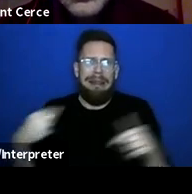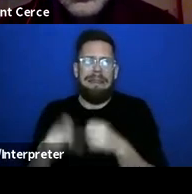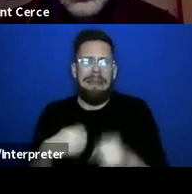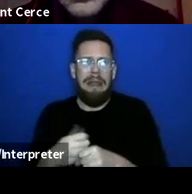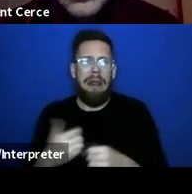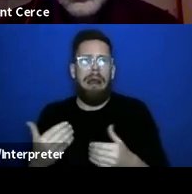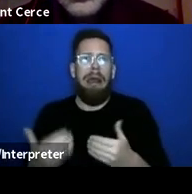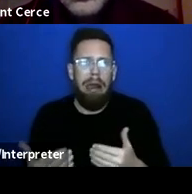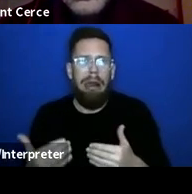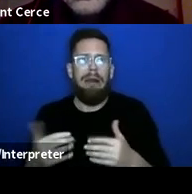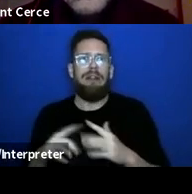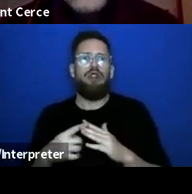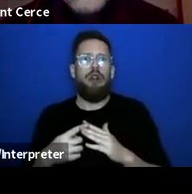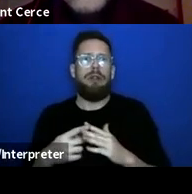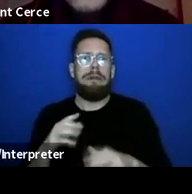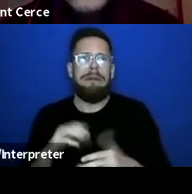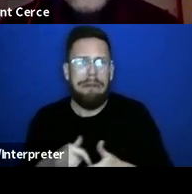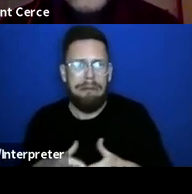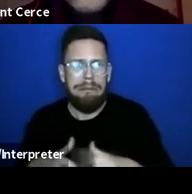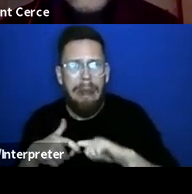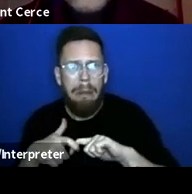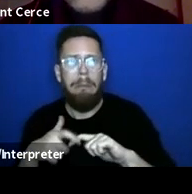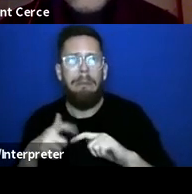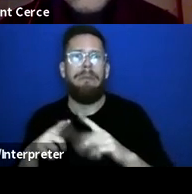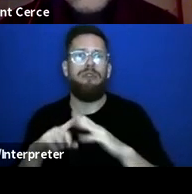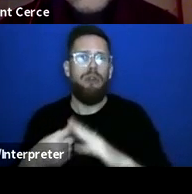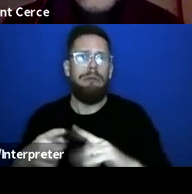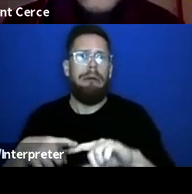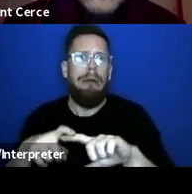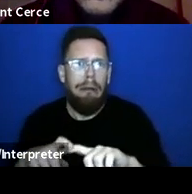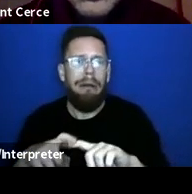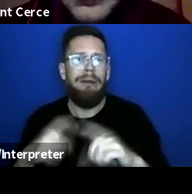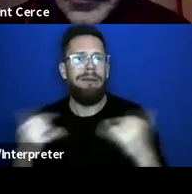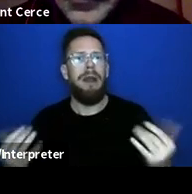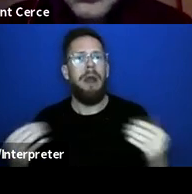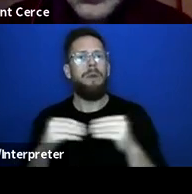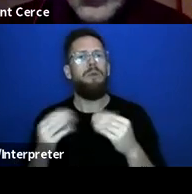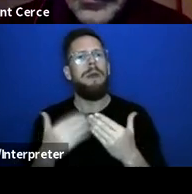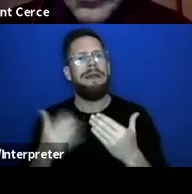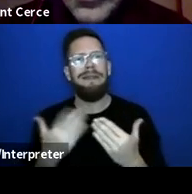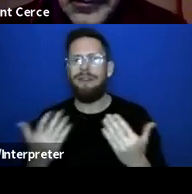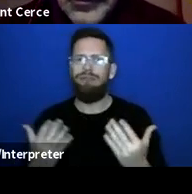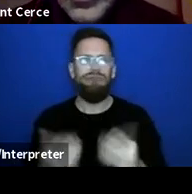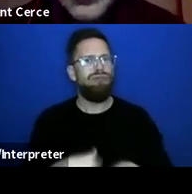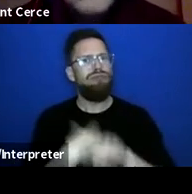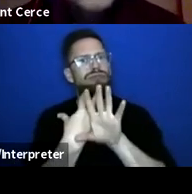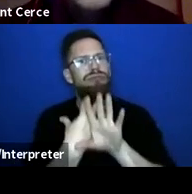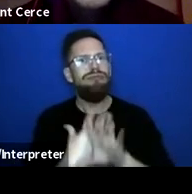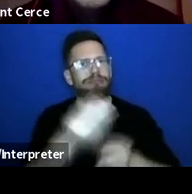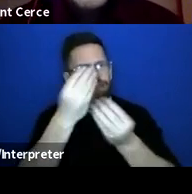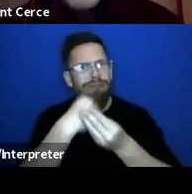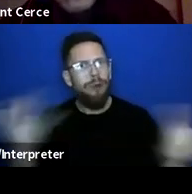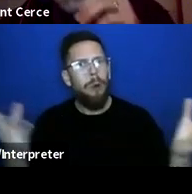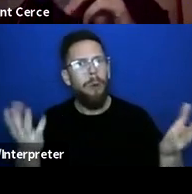have everybody here every day. Now that we have everybody here every day, it's much easier to kind of get in front of everybody and kind of put something out, you know, that people can really take